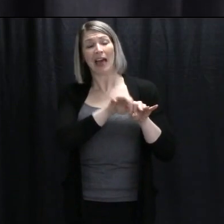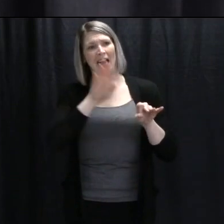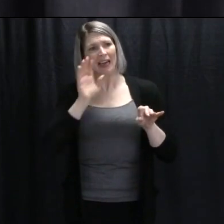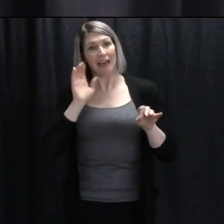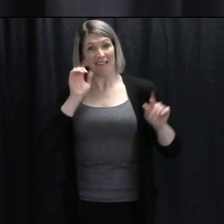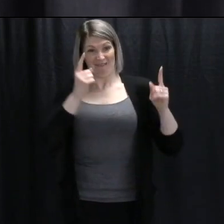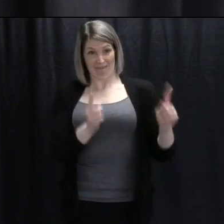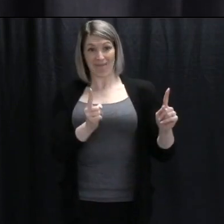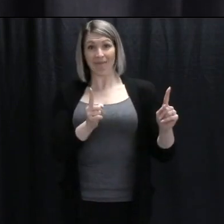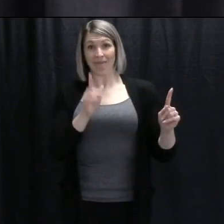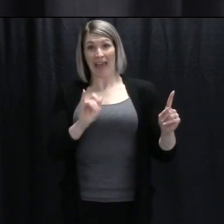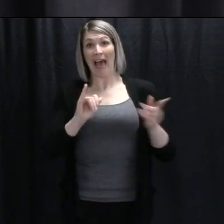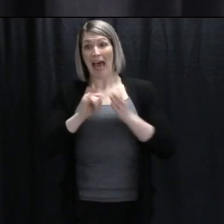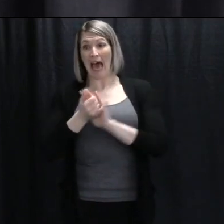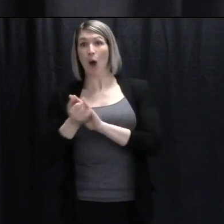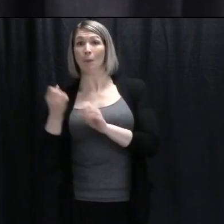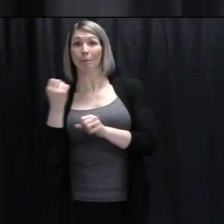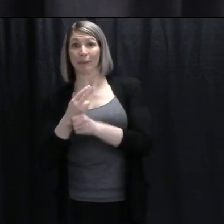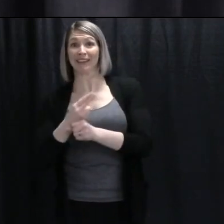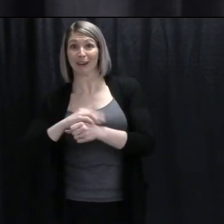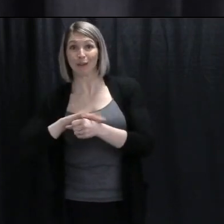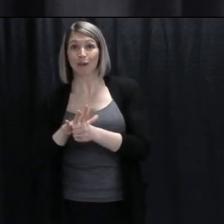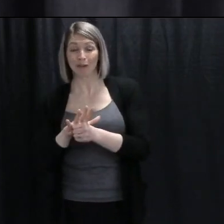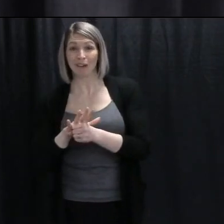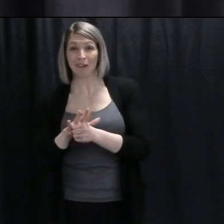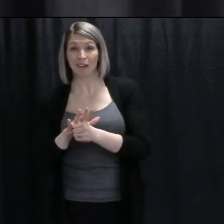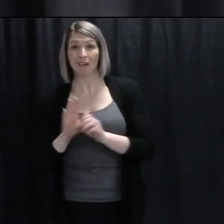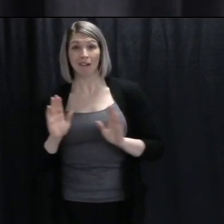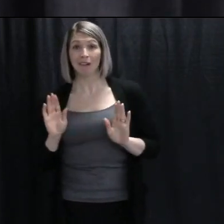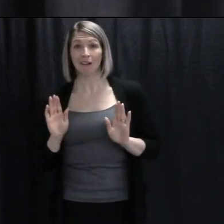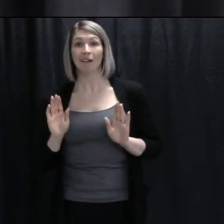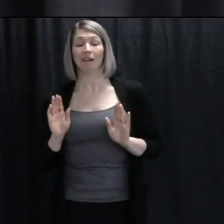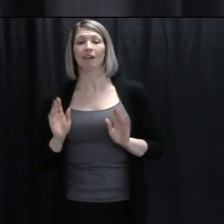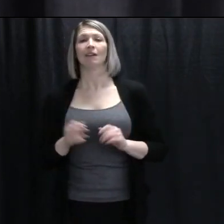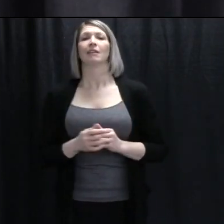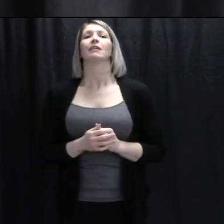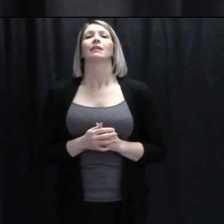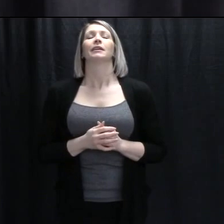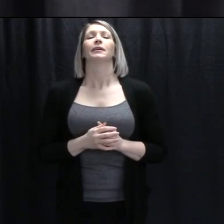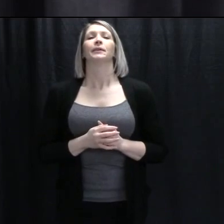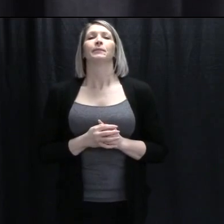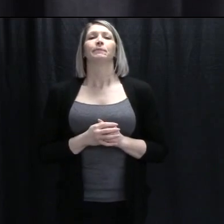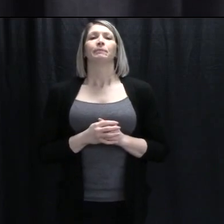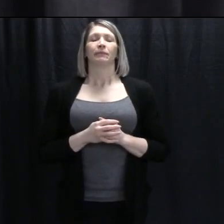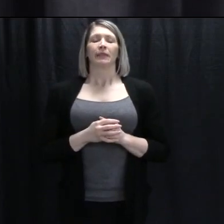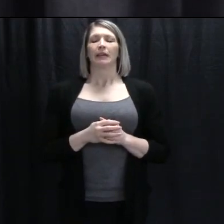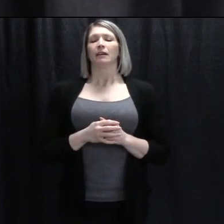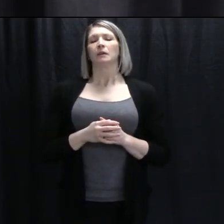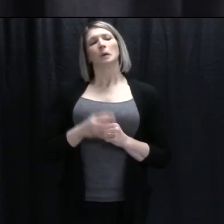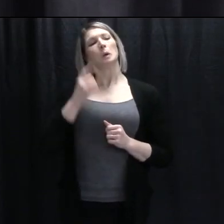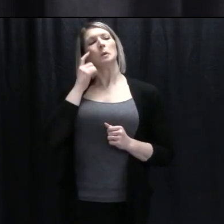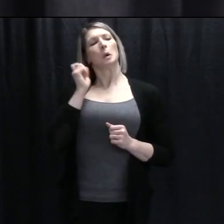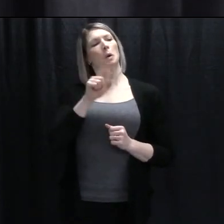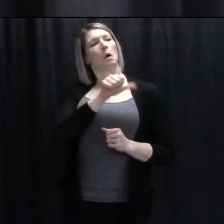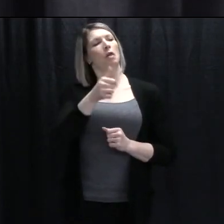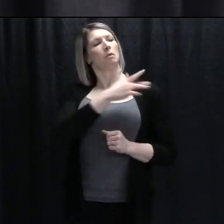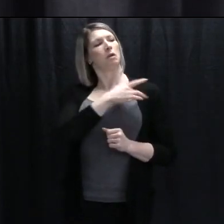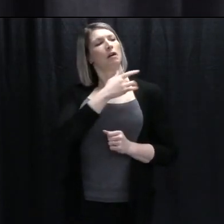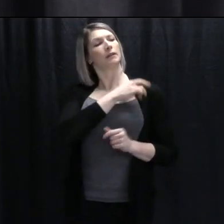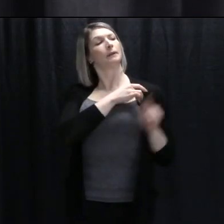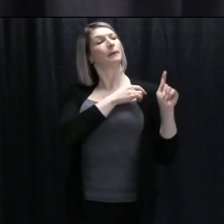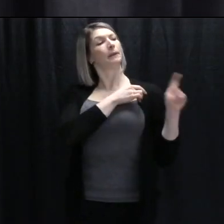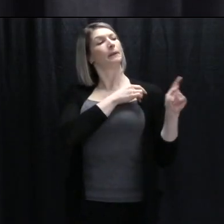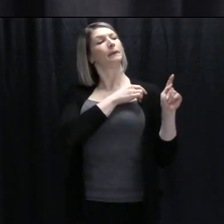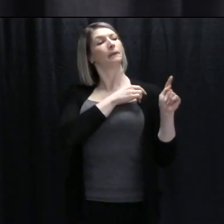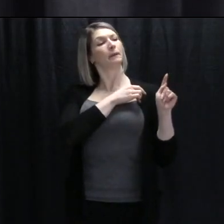to reduce the effects of this pandemic. We have seen, and again, this is the time of the